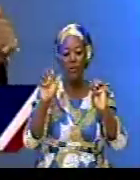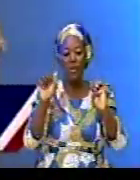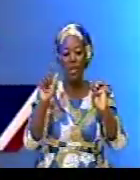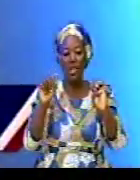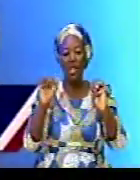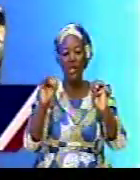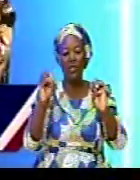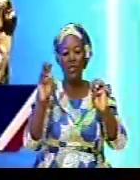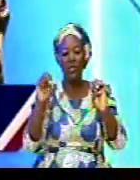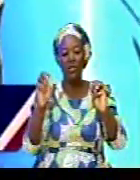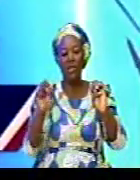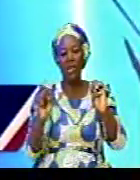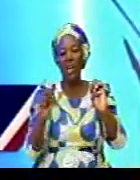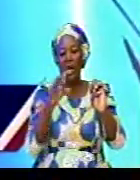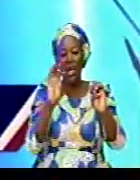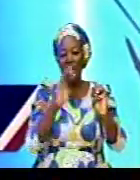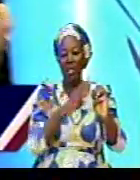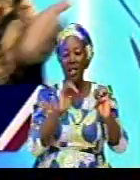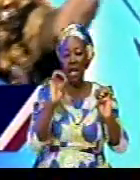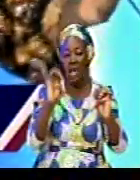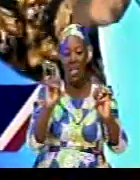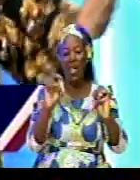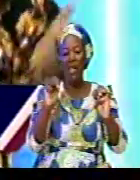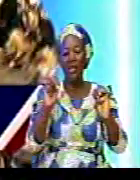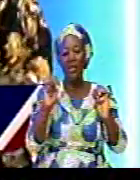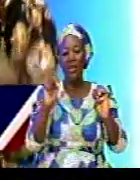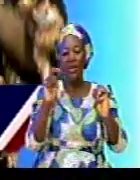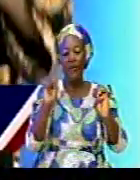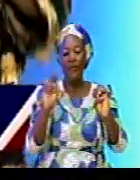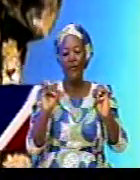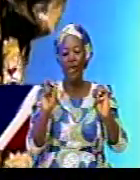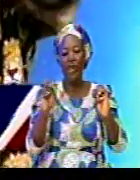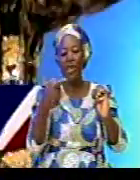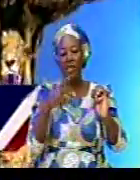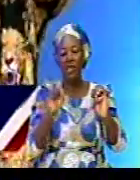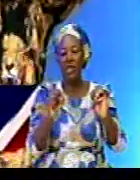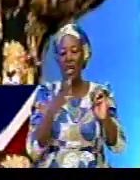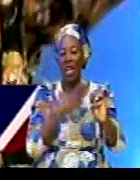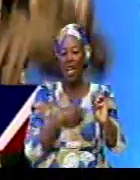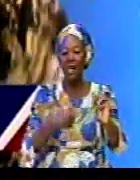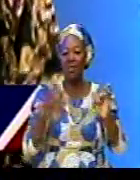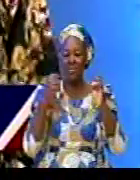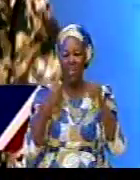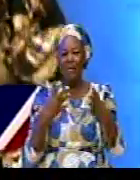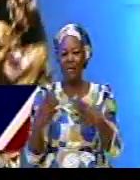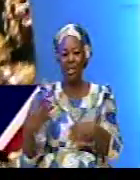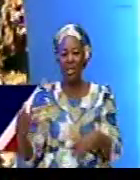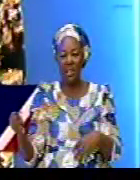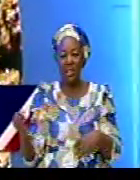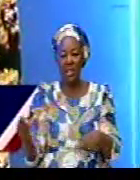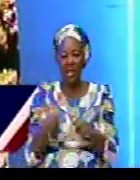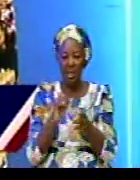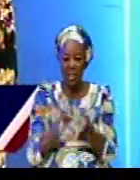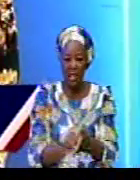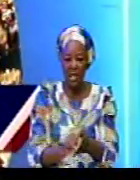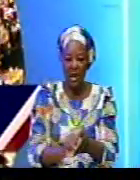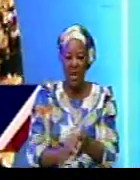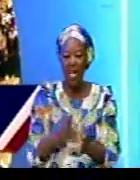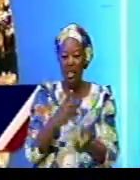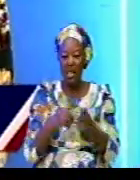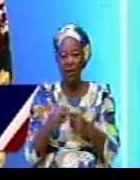find emulations and envying and excesses. What are the